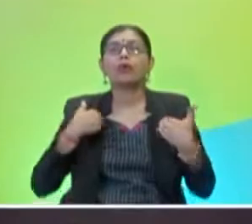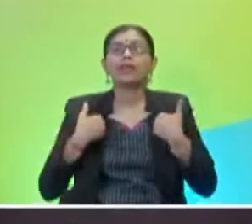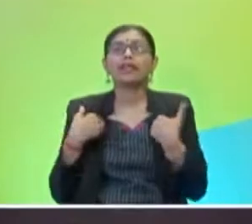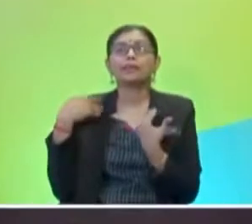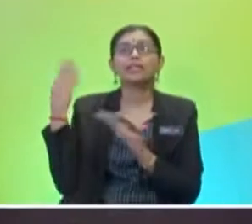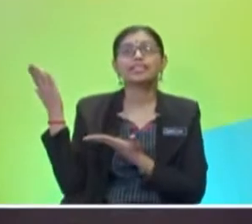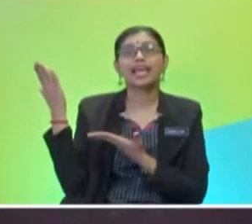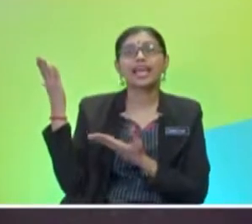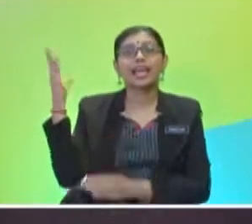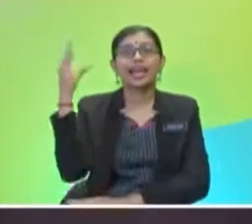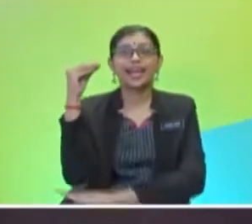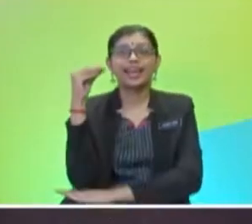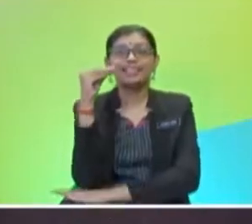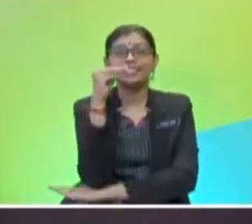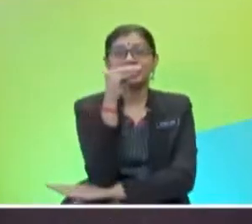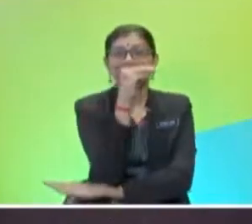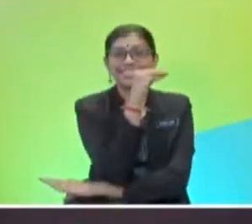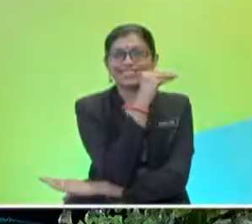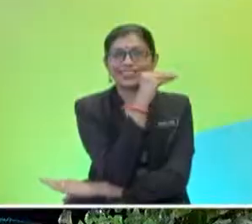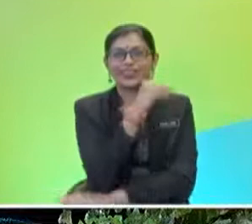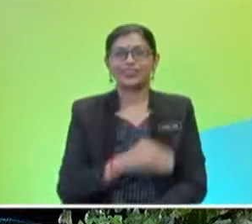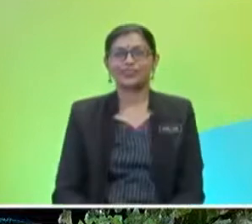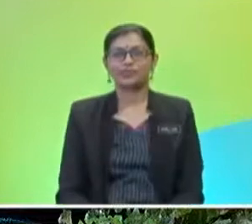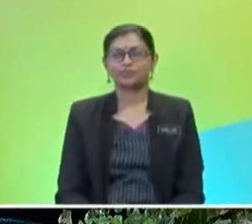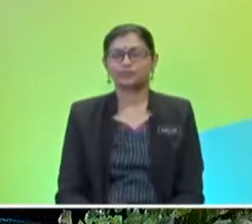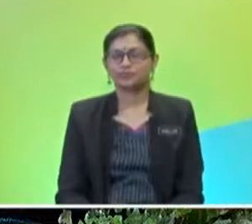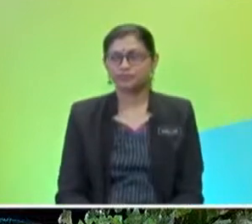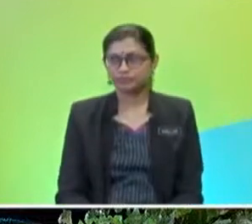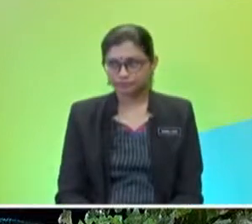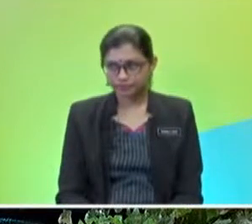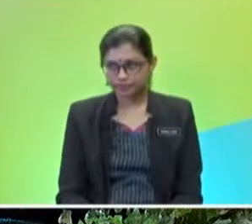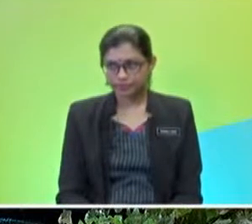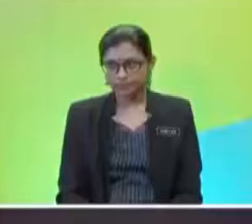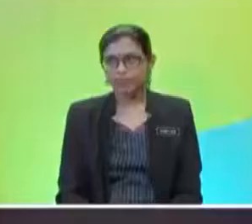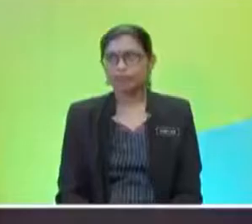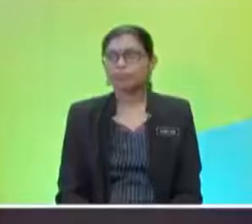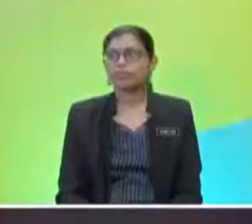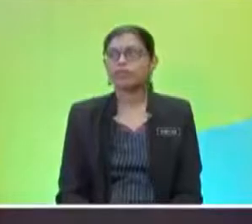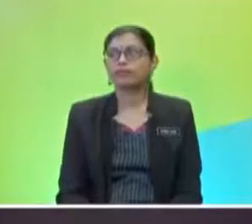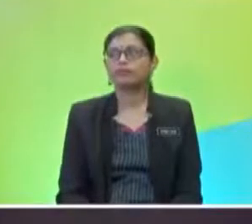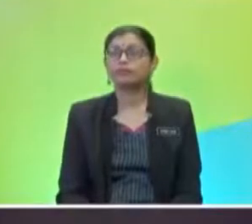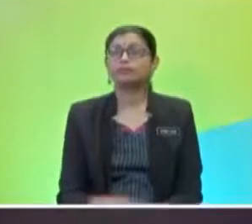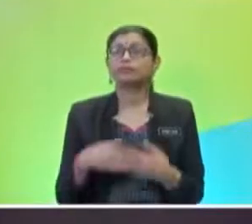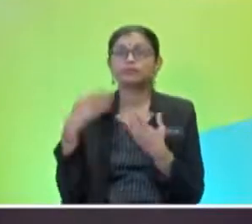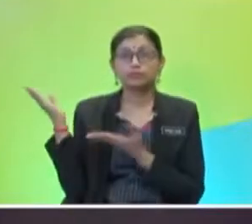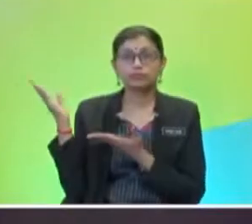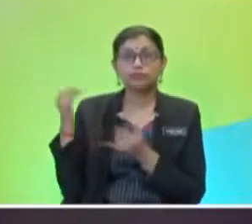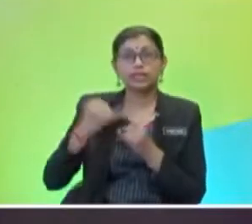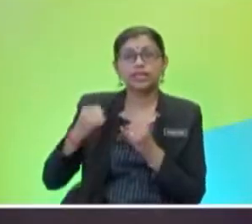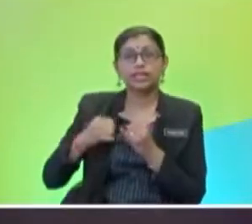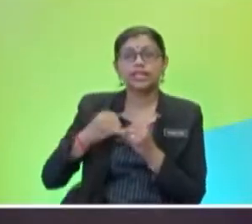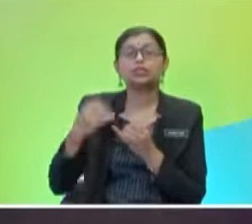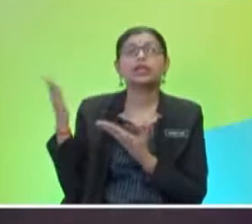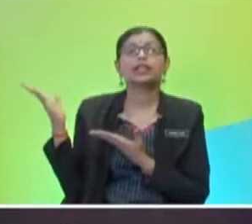dinosaur. Mm-hmm. Of course. This is too easy. Yeah. Yes, it's a dinosaur. That's right. Last but not least.